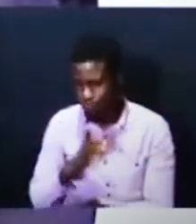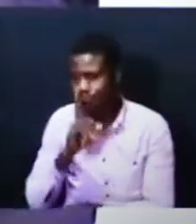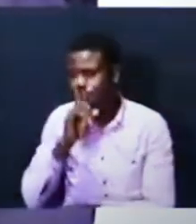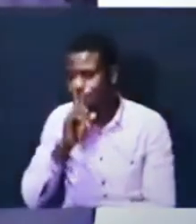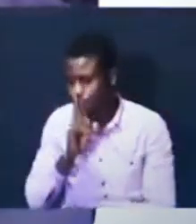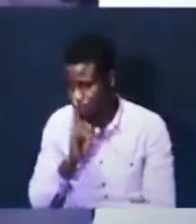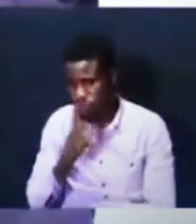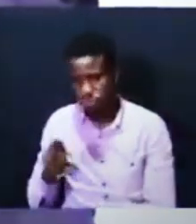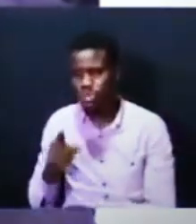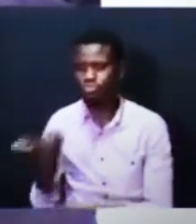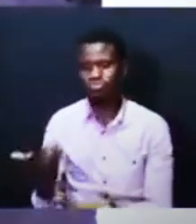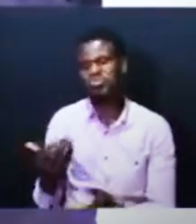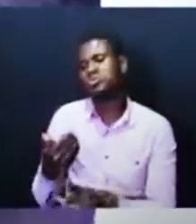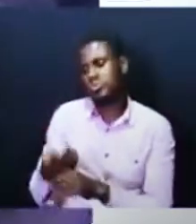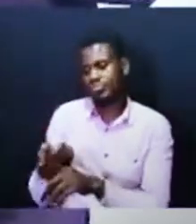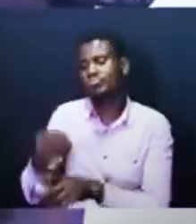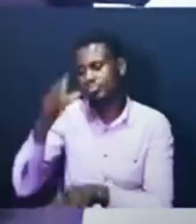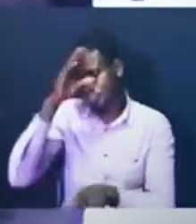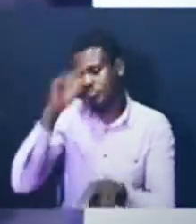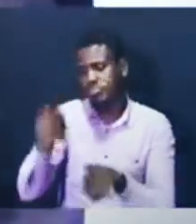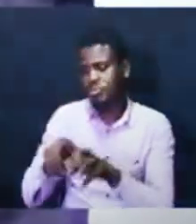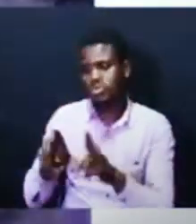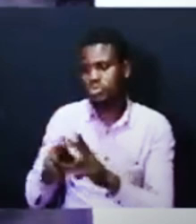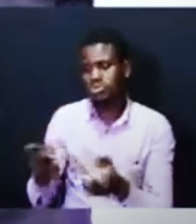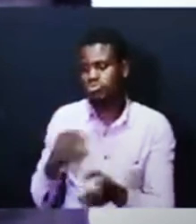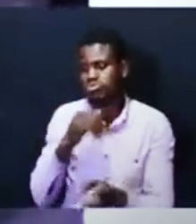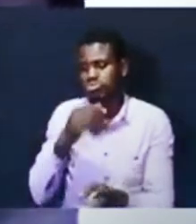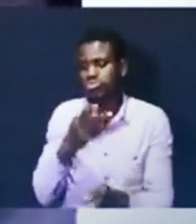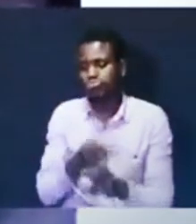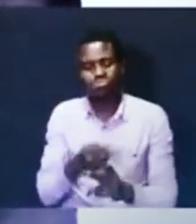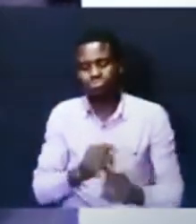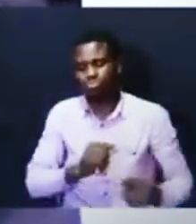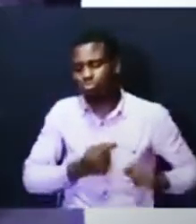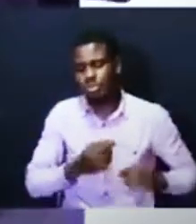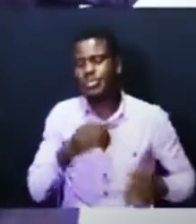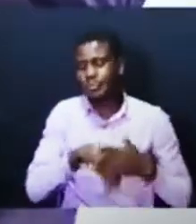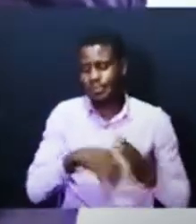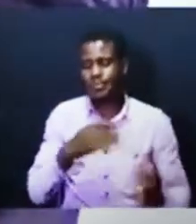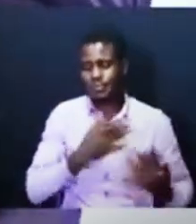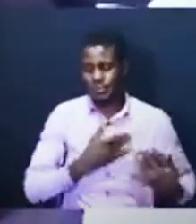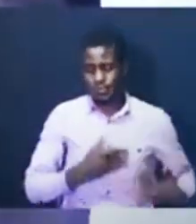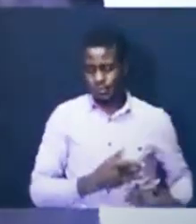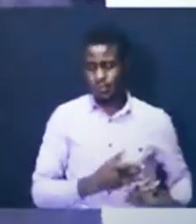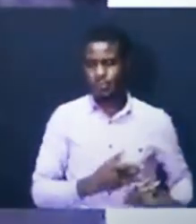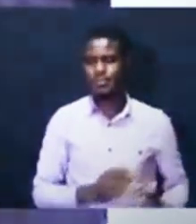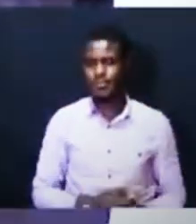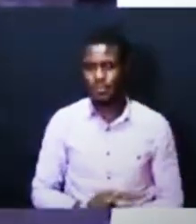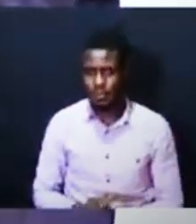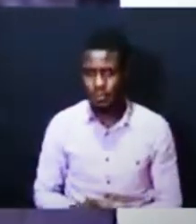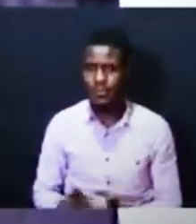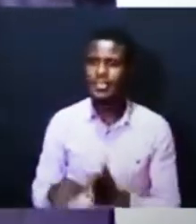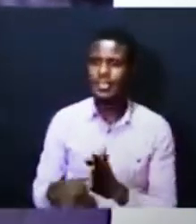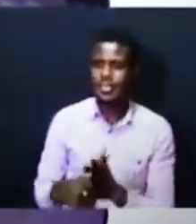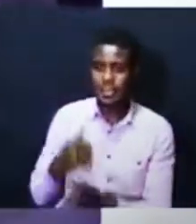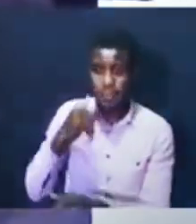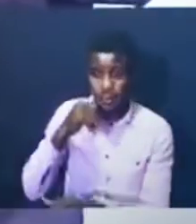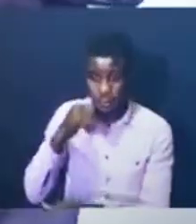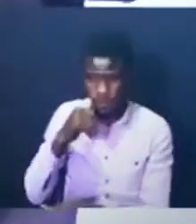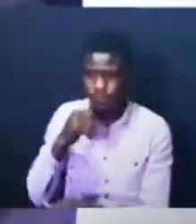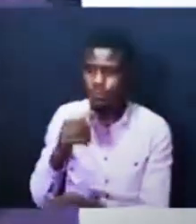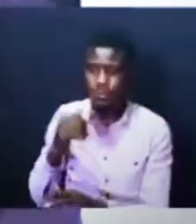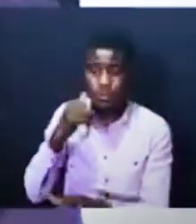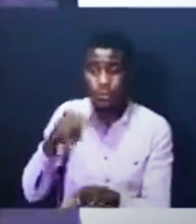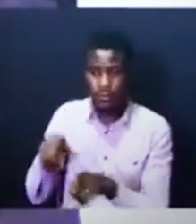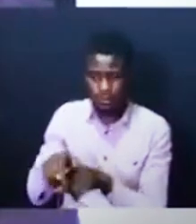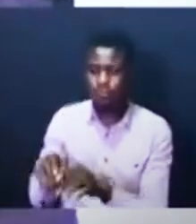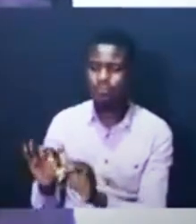house, a desolate woman. Now, Absalom bisano say, "Wunya Amnon, any wada na na afi minya muya